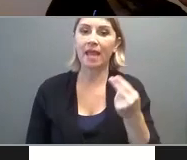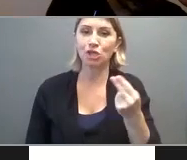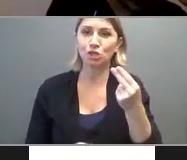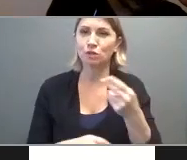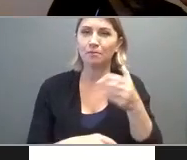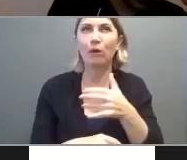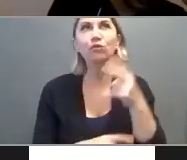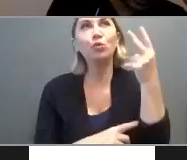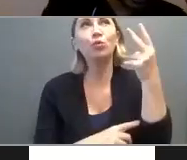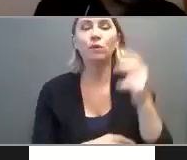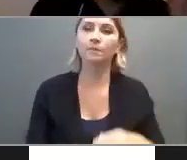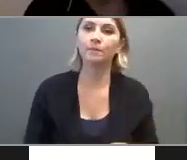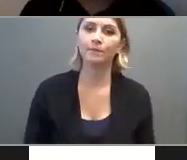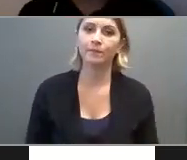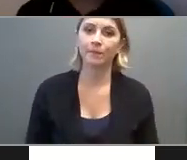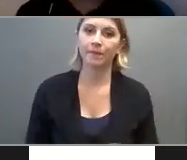2.